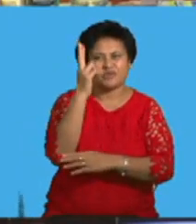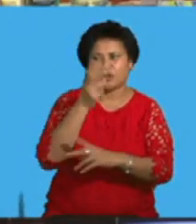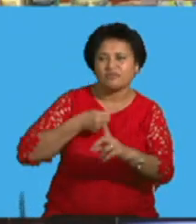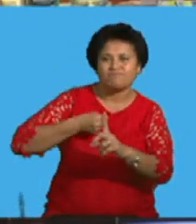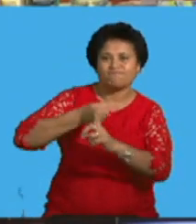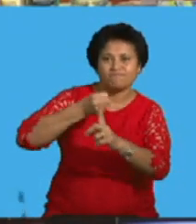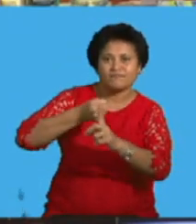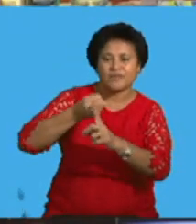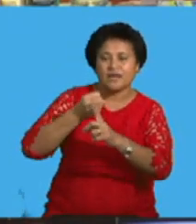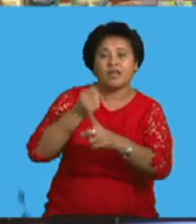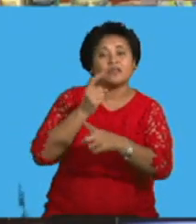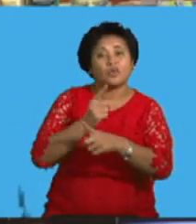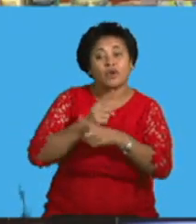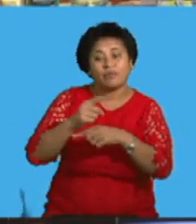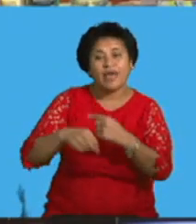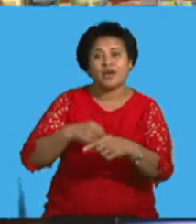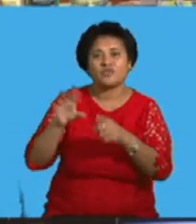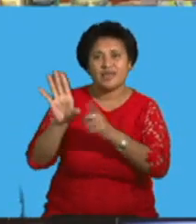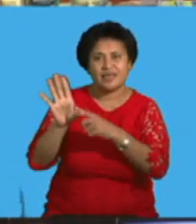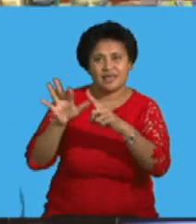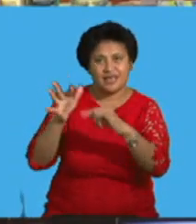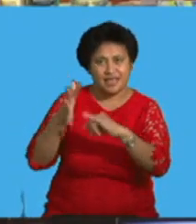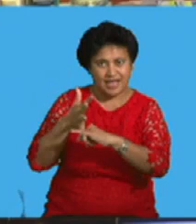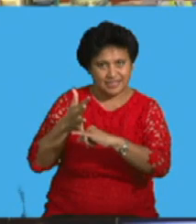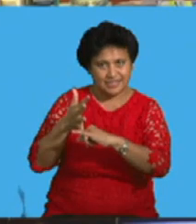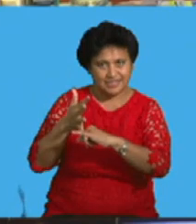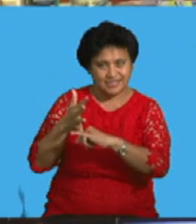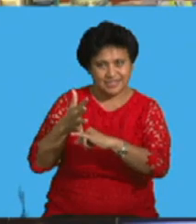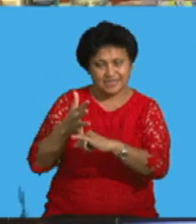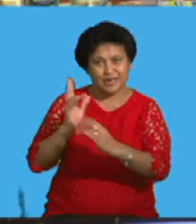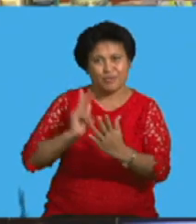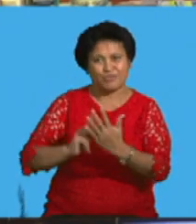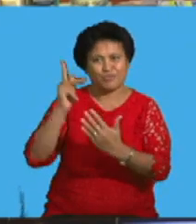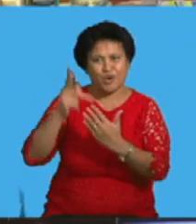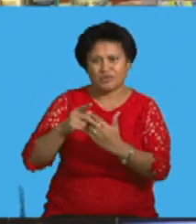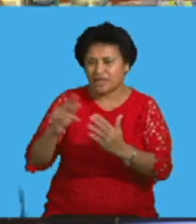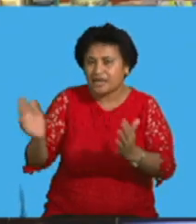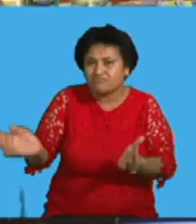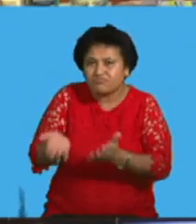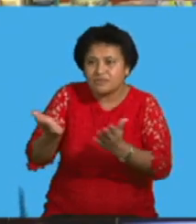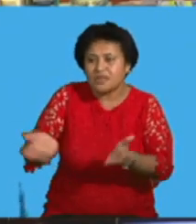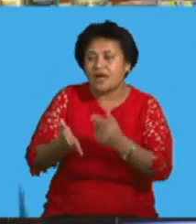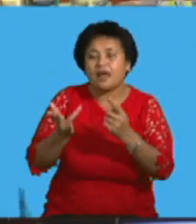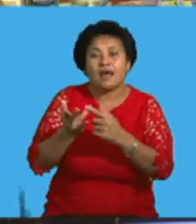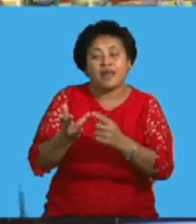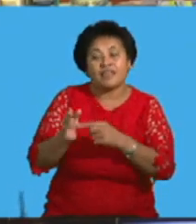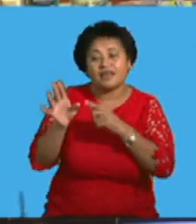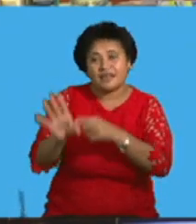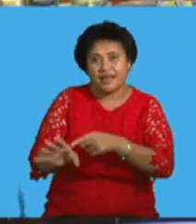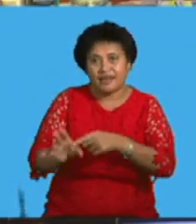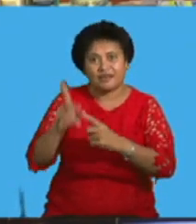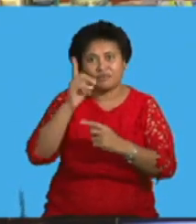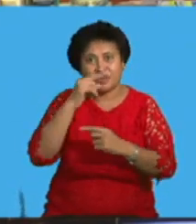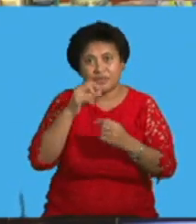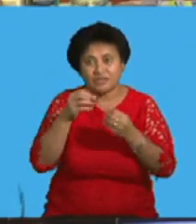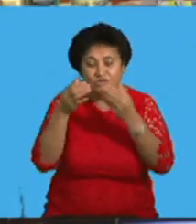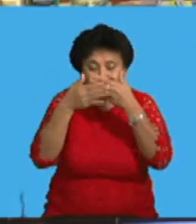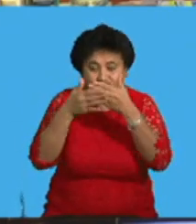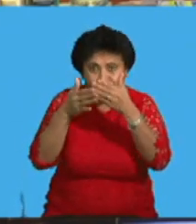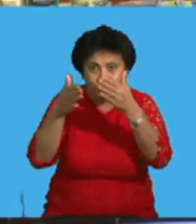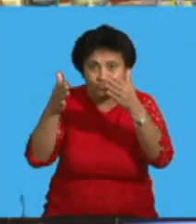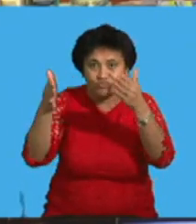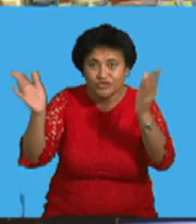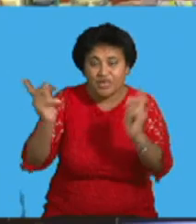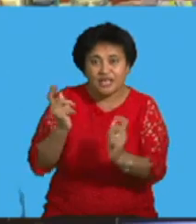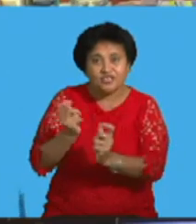who serve as peer mentors to inspire other young individuals. With the increased exposure and the amendments to